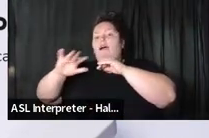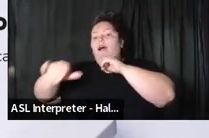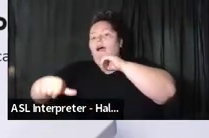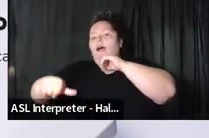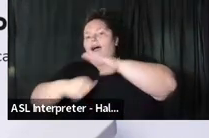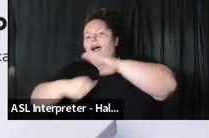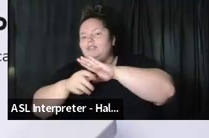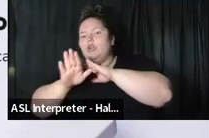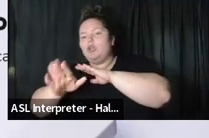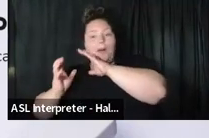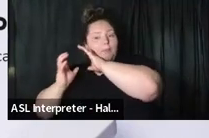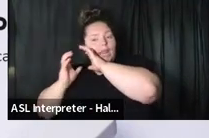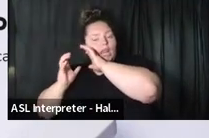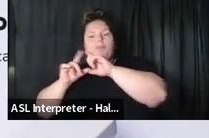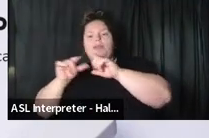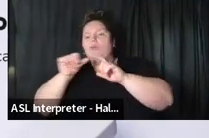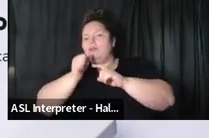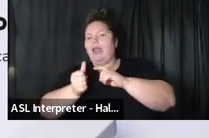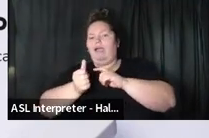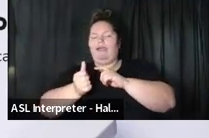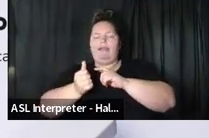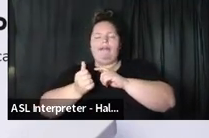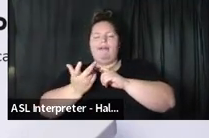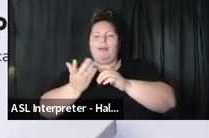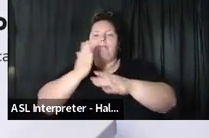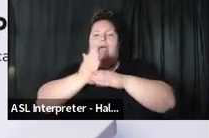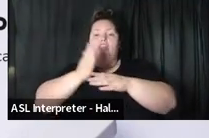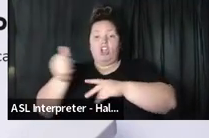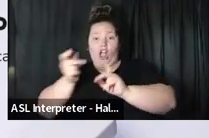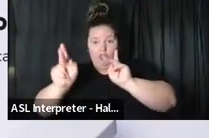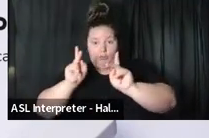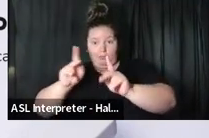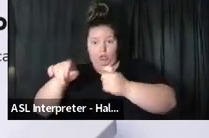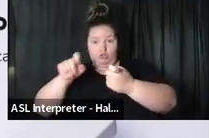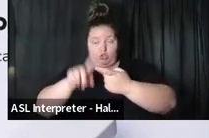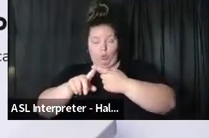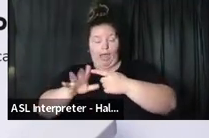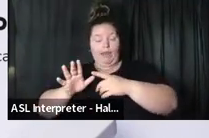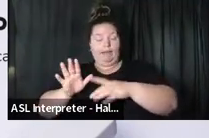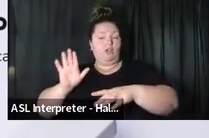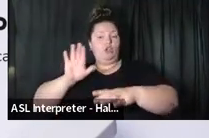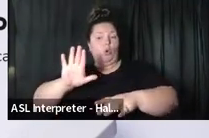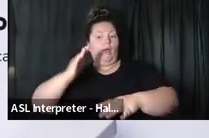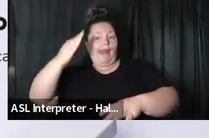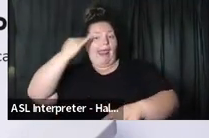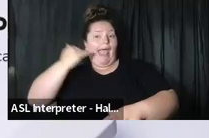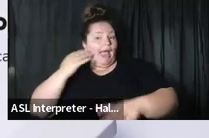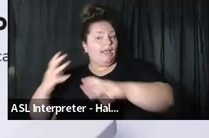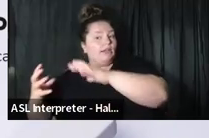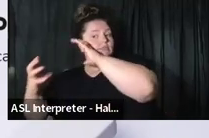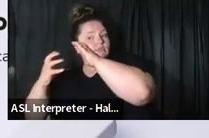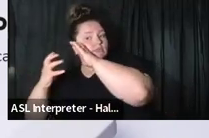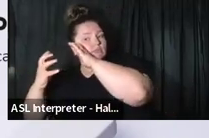others. So once you lay your head down on the pillow, only you can hear it. So it's not supposed to be loud enough to disturb other